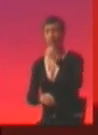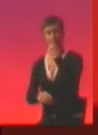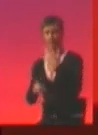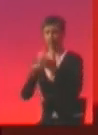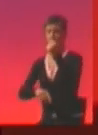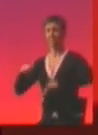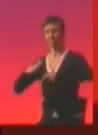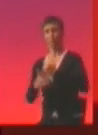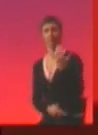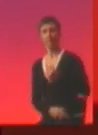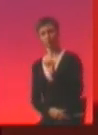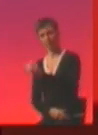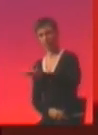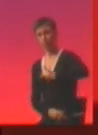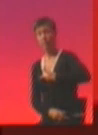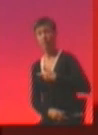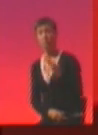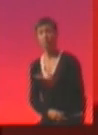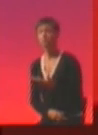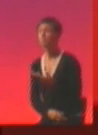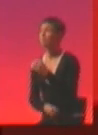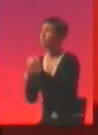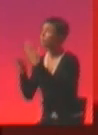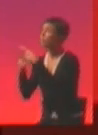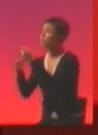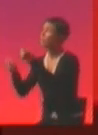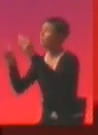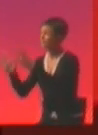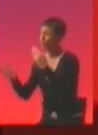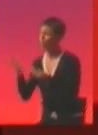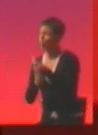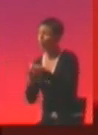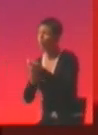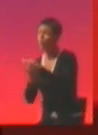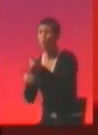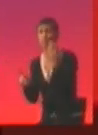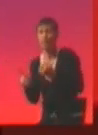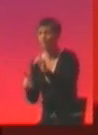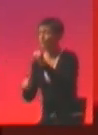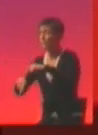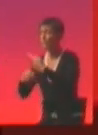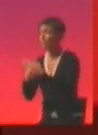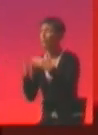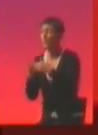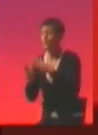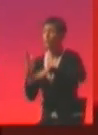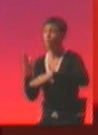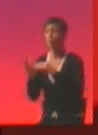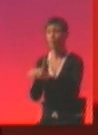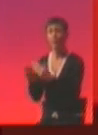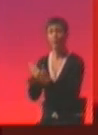pension that should be their right, requiring employers to make pension contributions for the first time for millions of low-paid